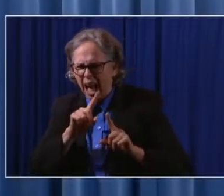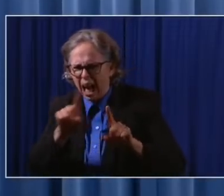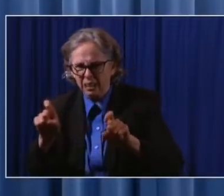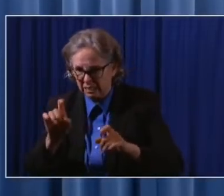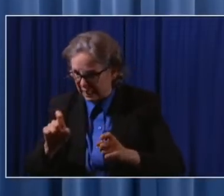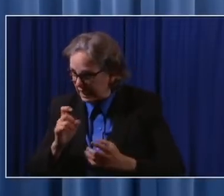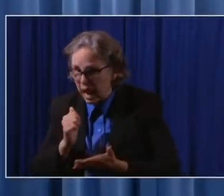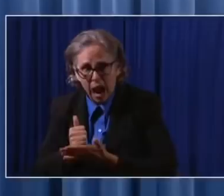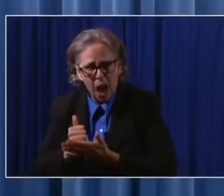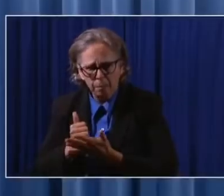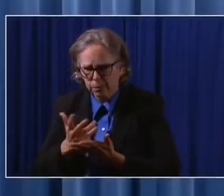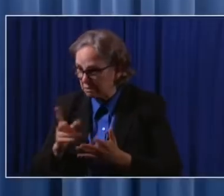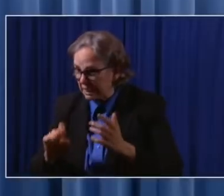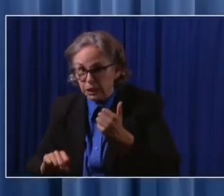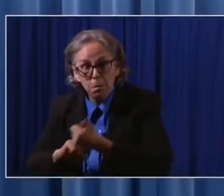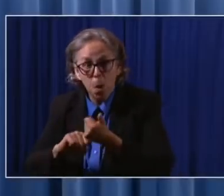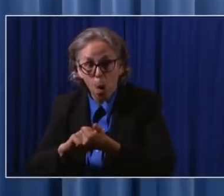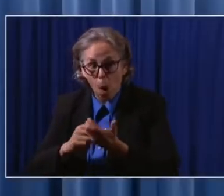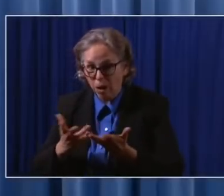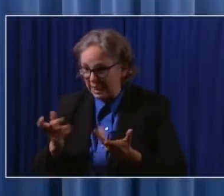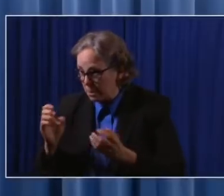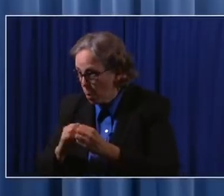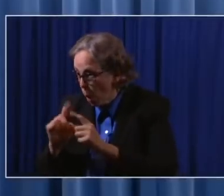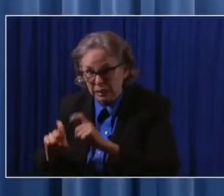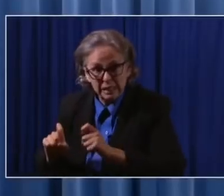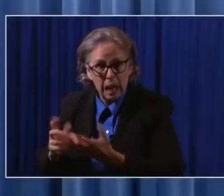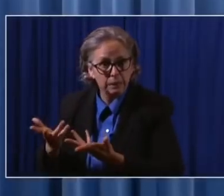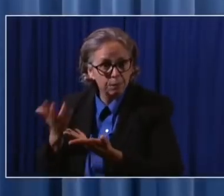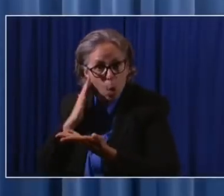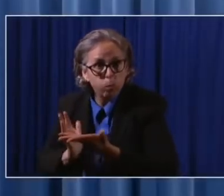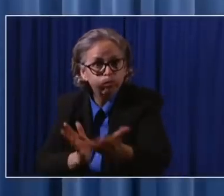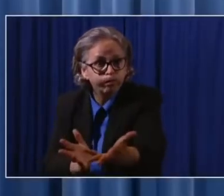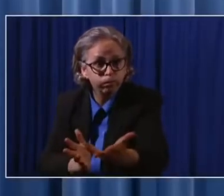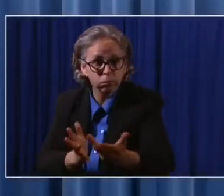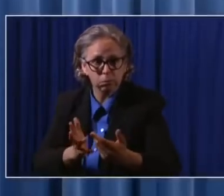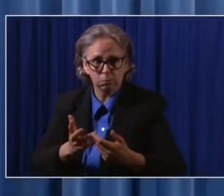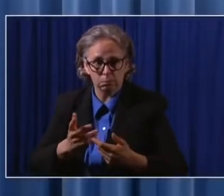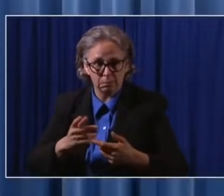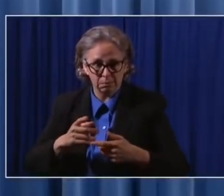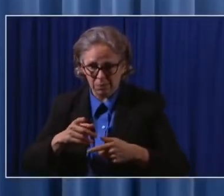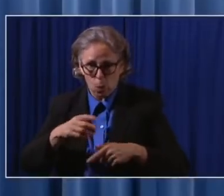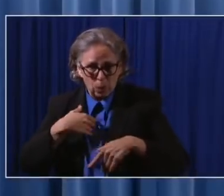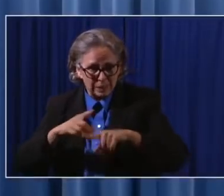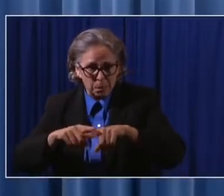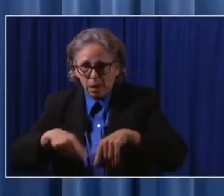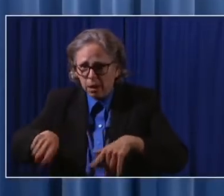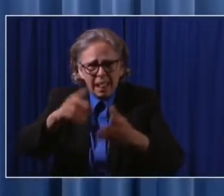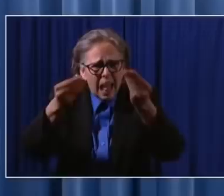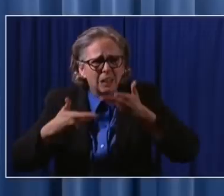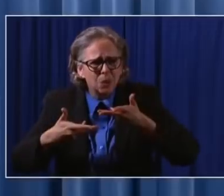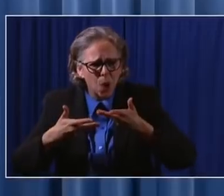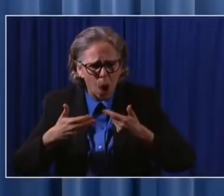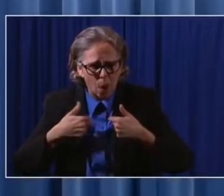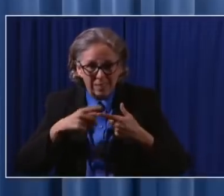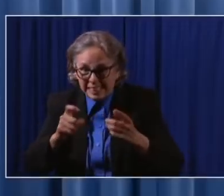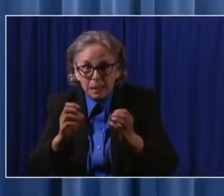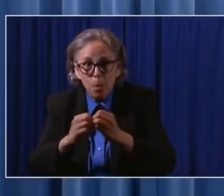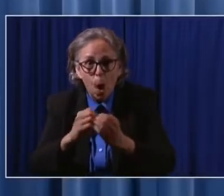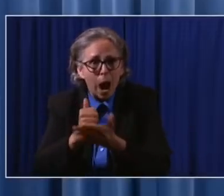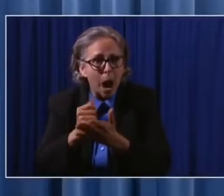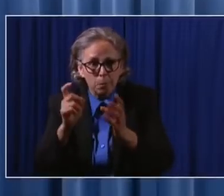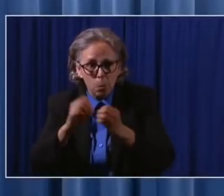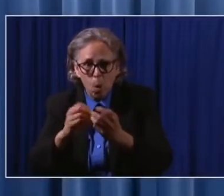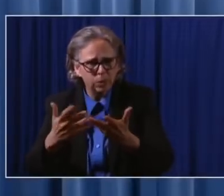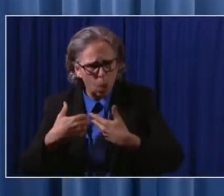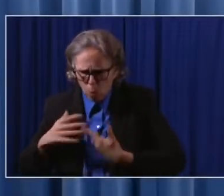going to be guided by what local officials say to us. And if local officials want additional testing so that they